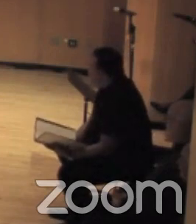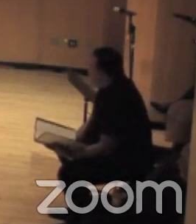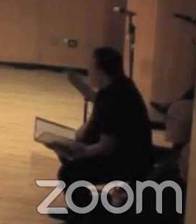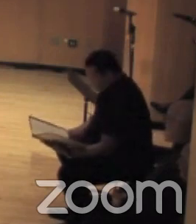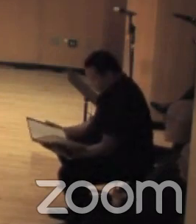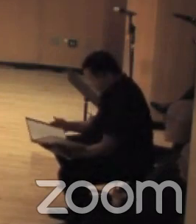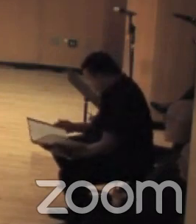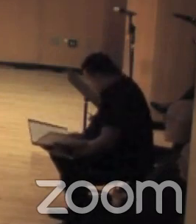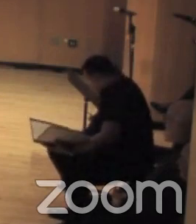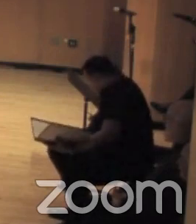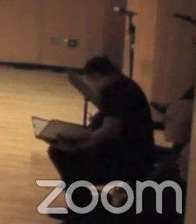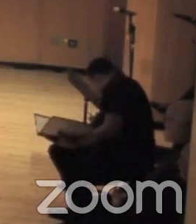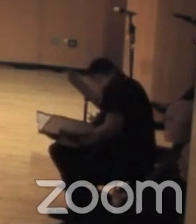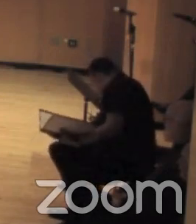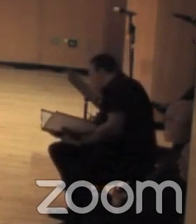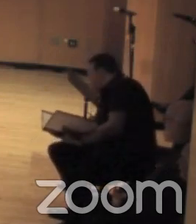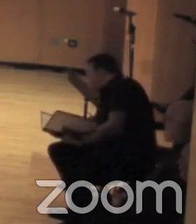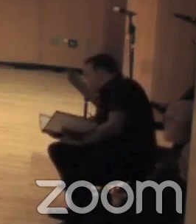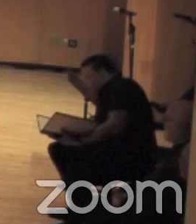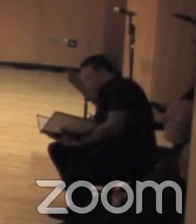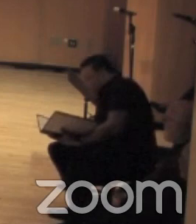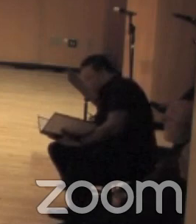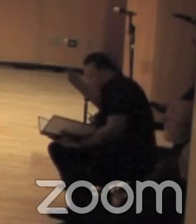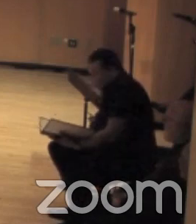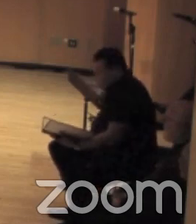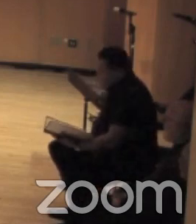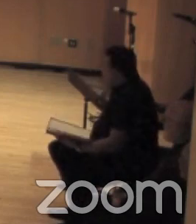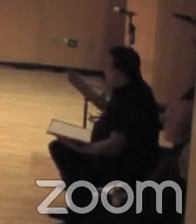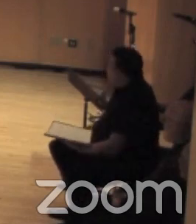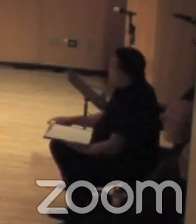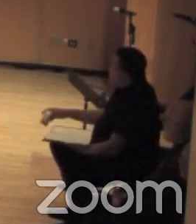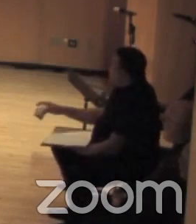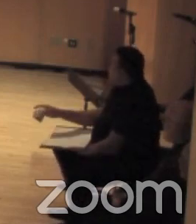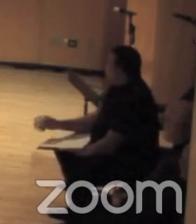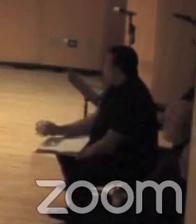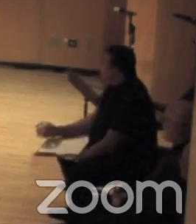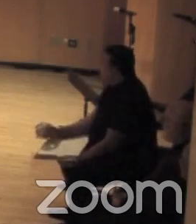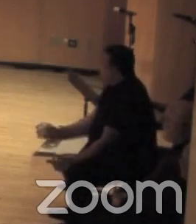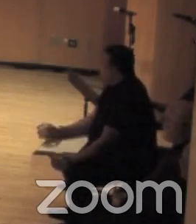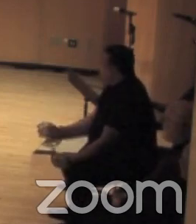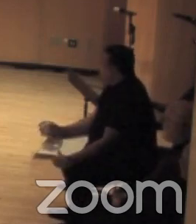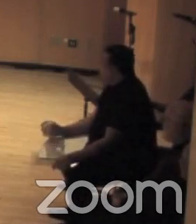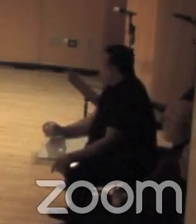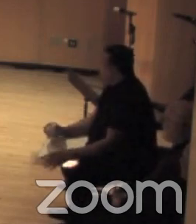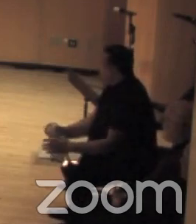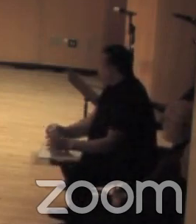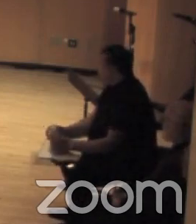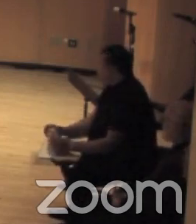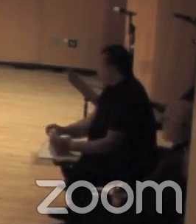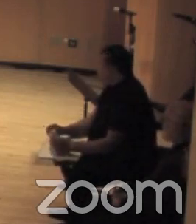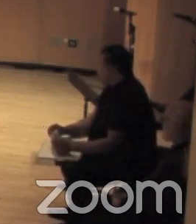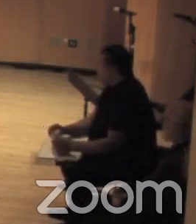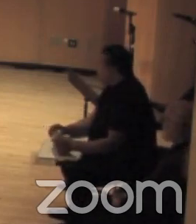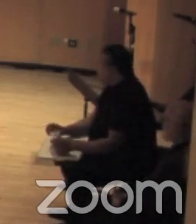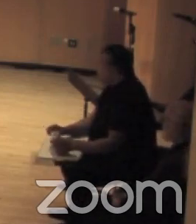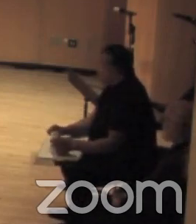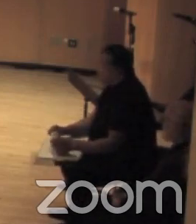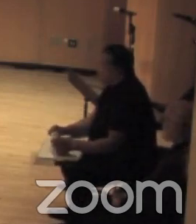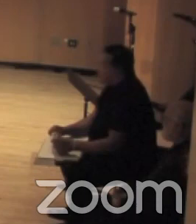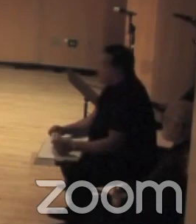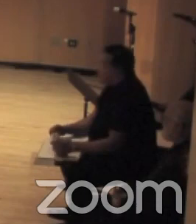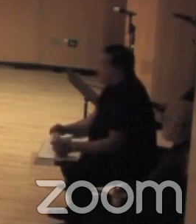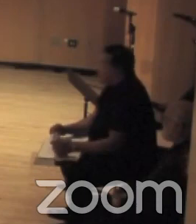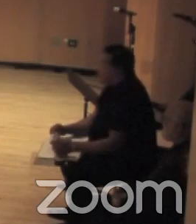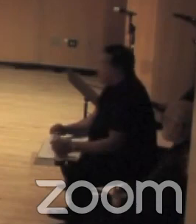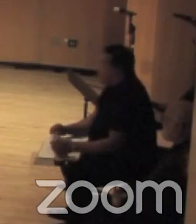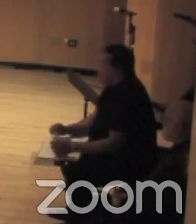woman I'm going down to the waters since it's a nice day yeah you